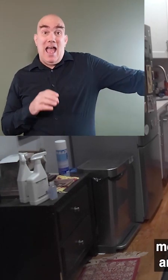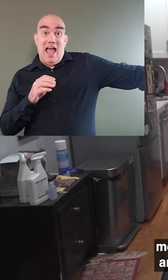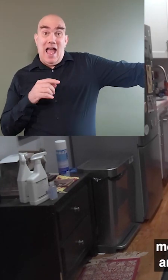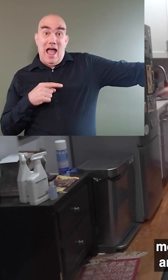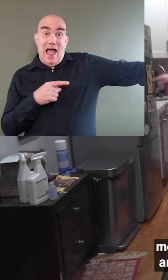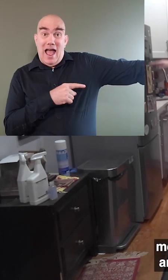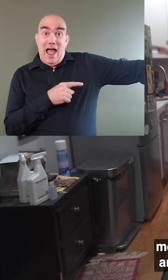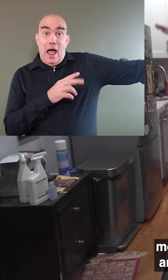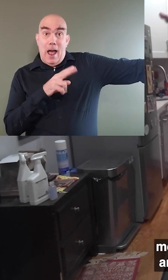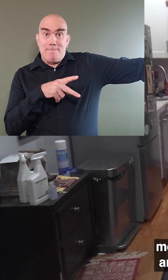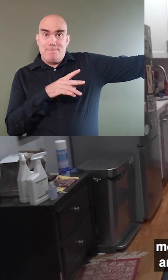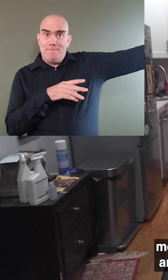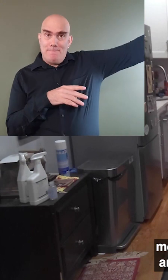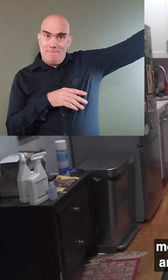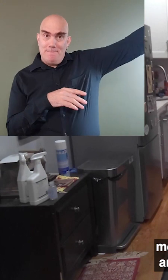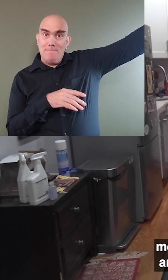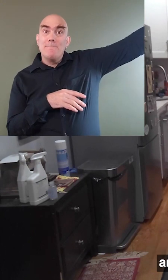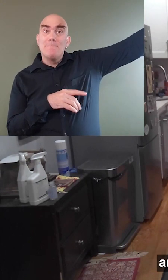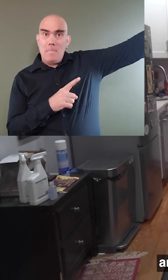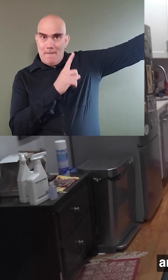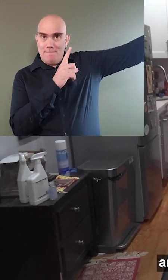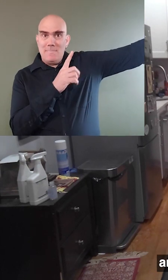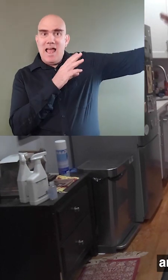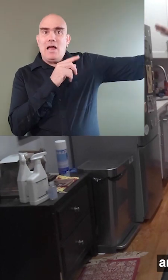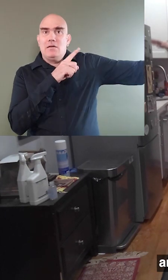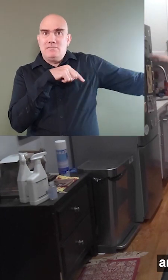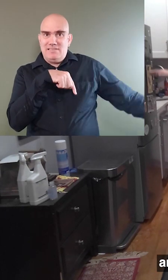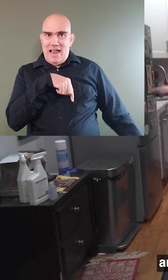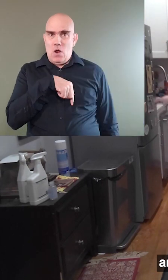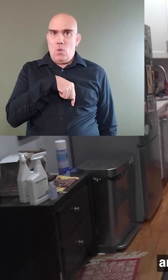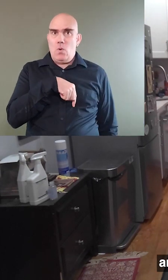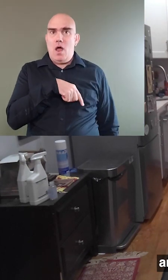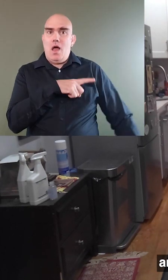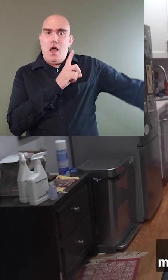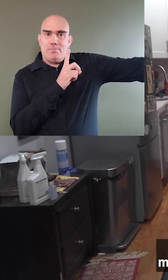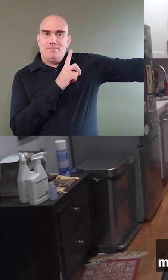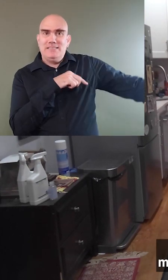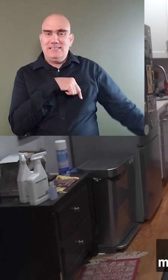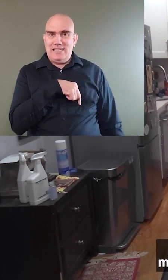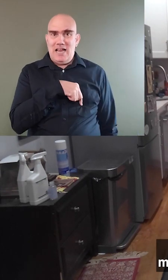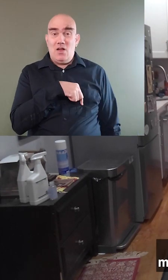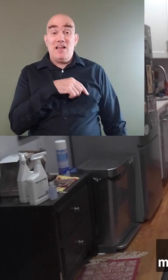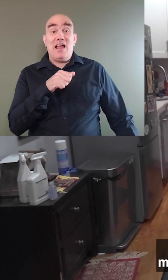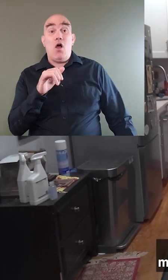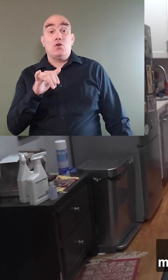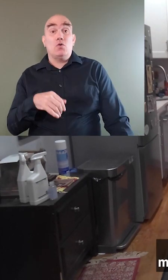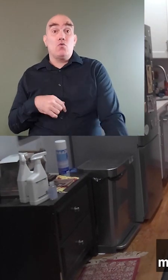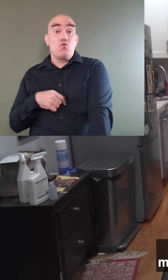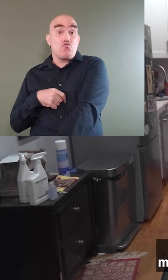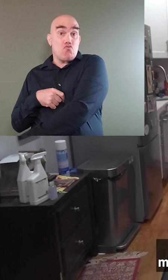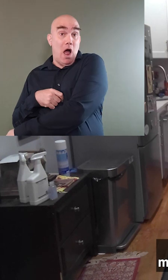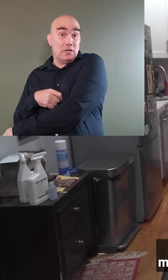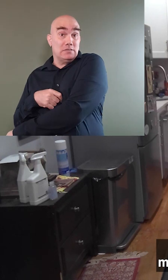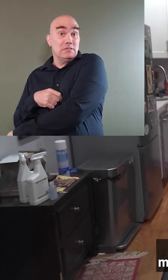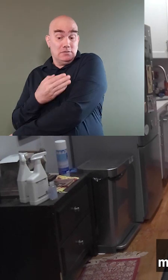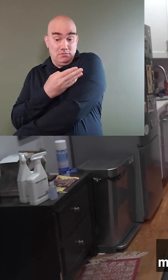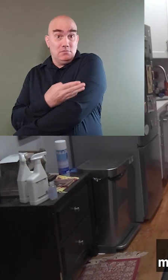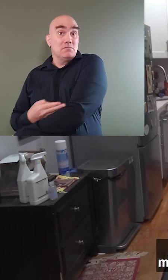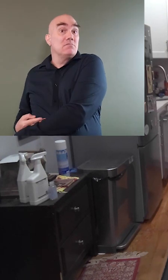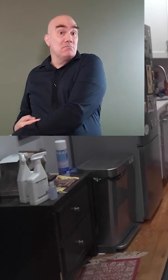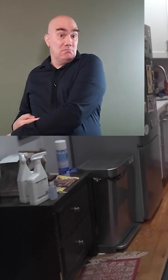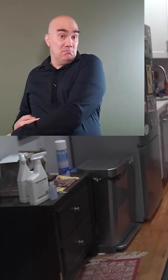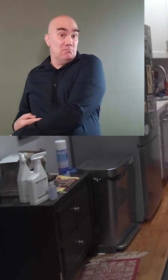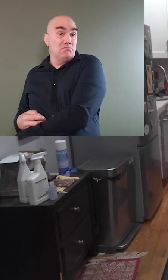to the side and up and then back down again, and I can cross my midline with my upper